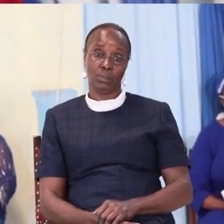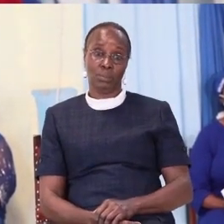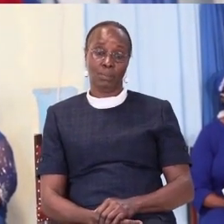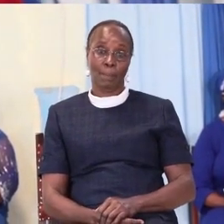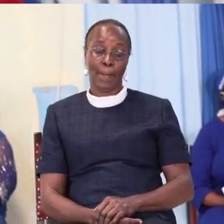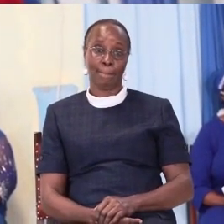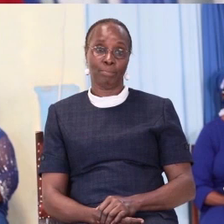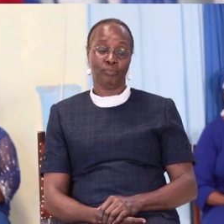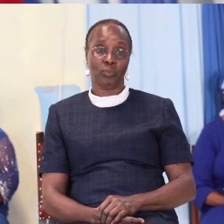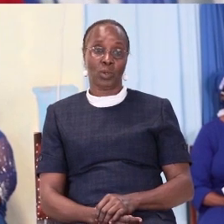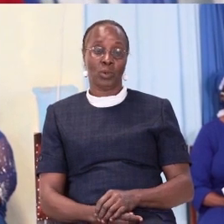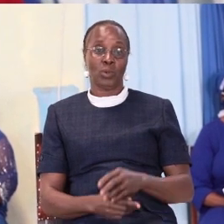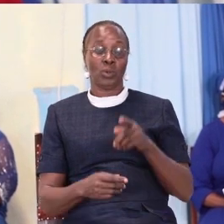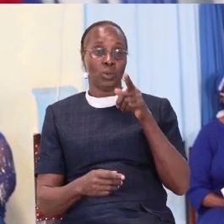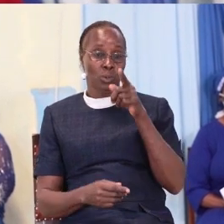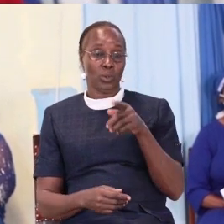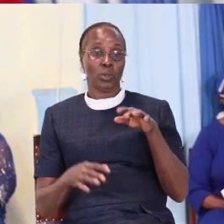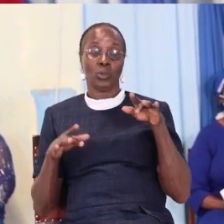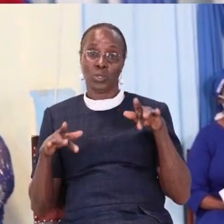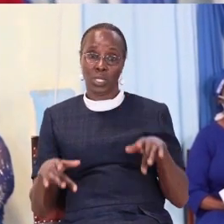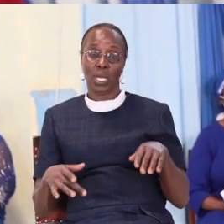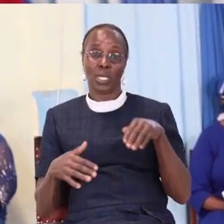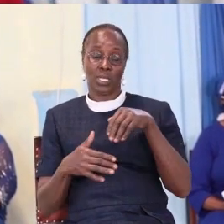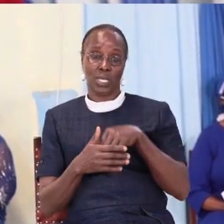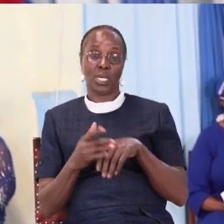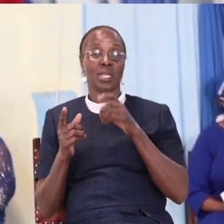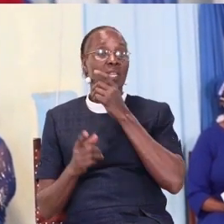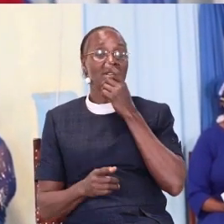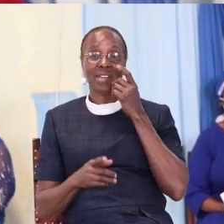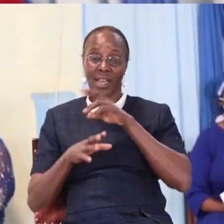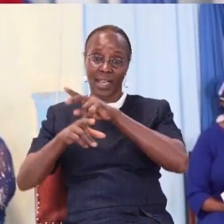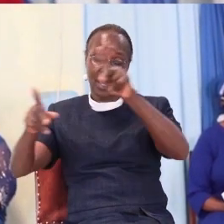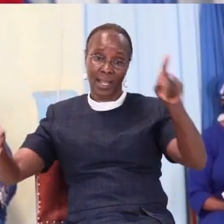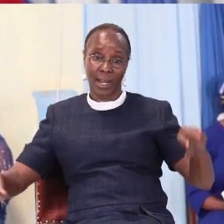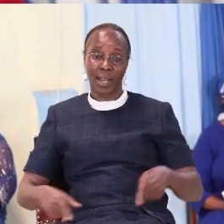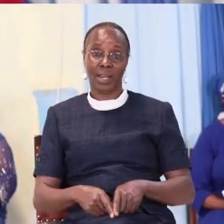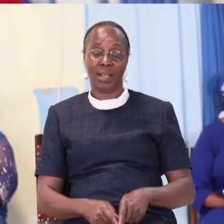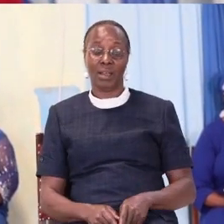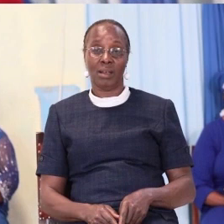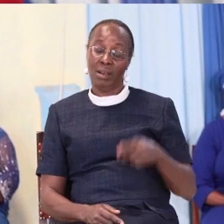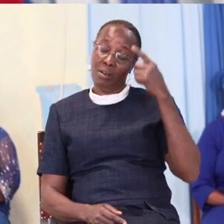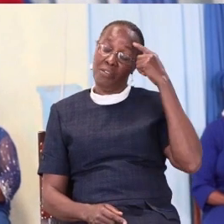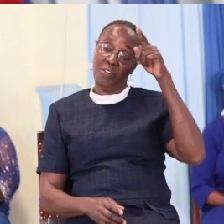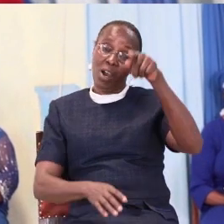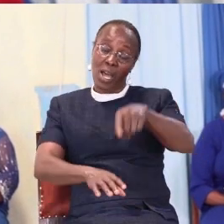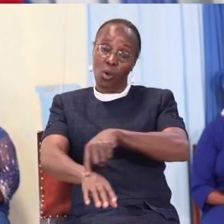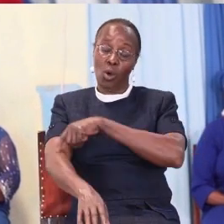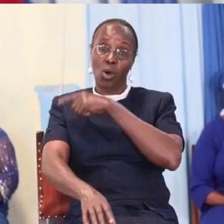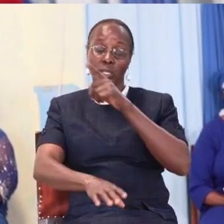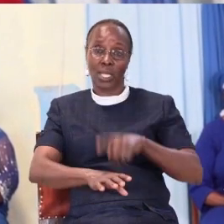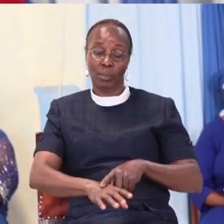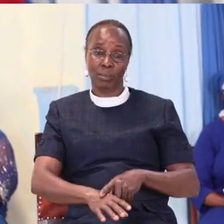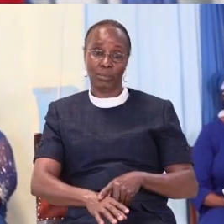the desert. From the day that you left Egypt until the day you arrived